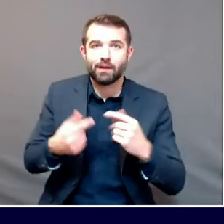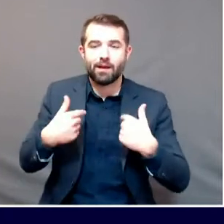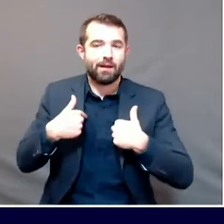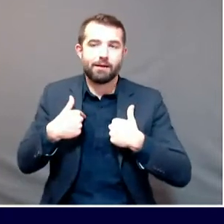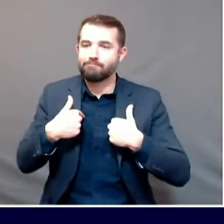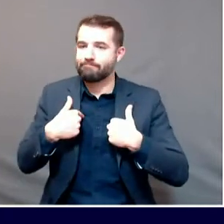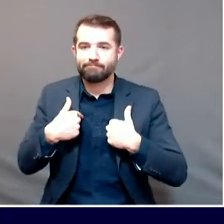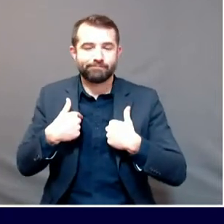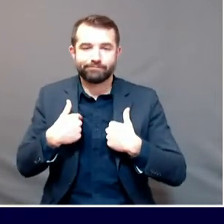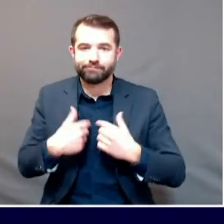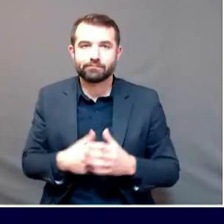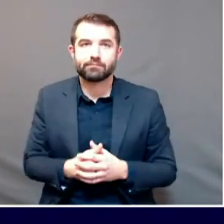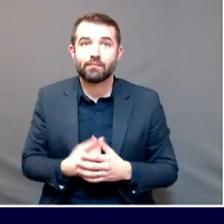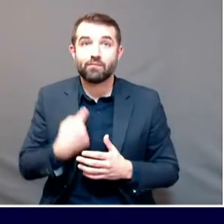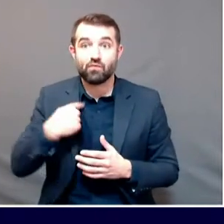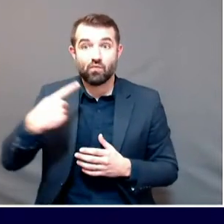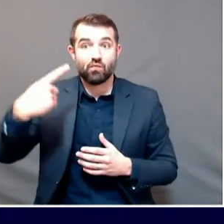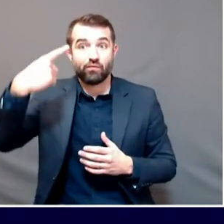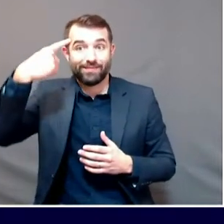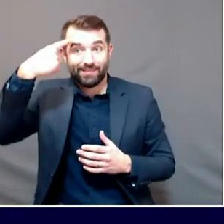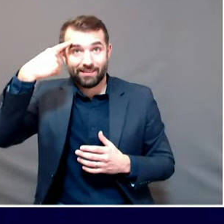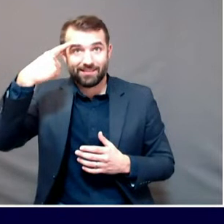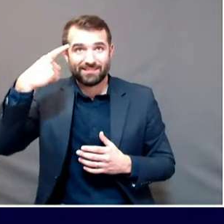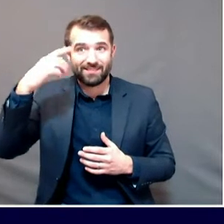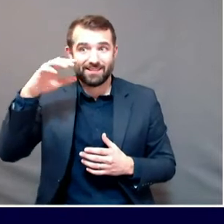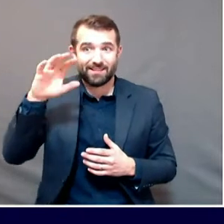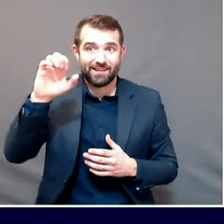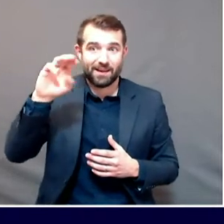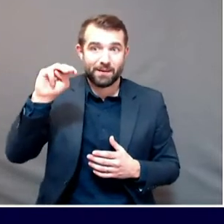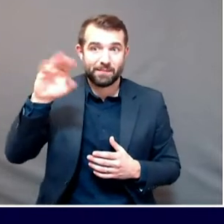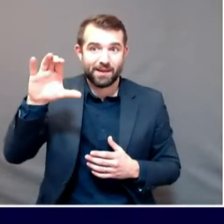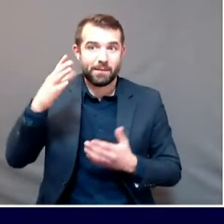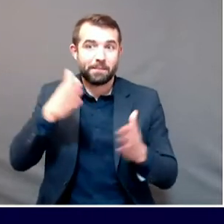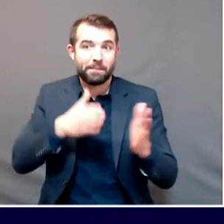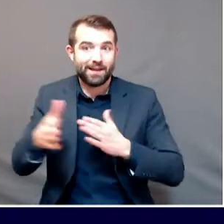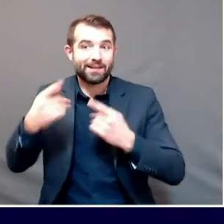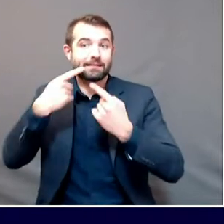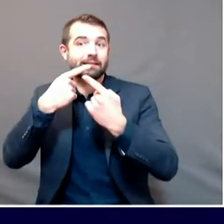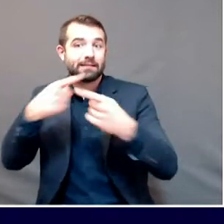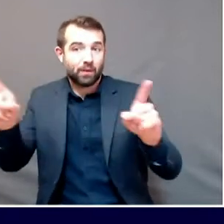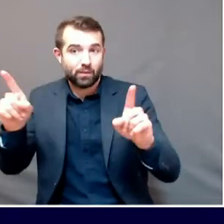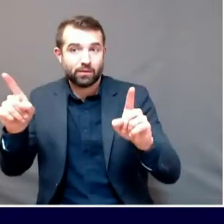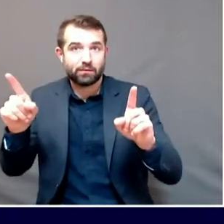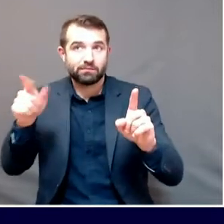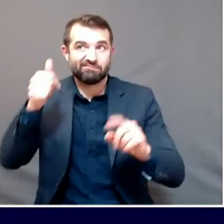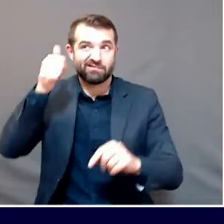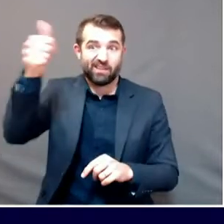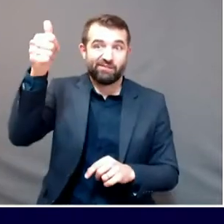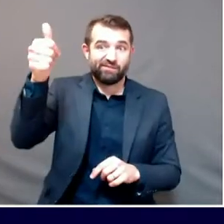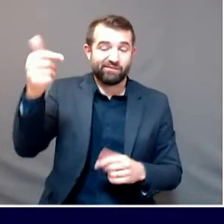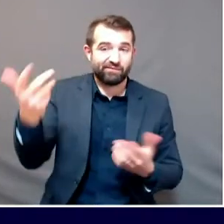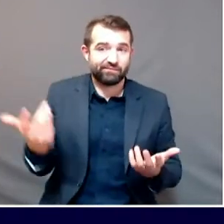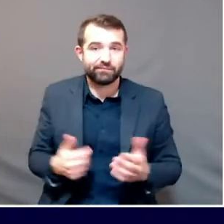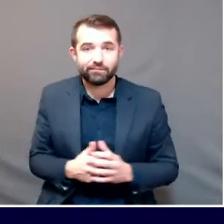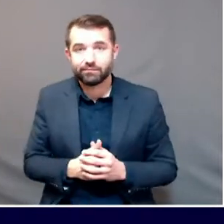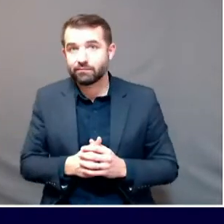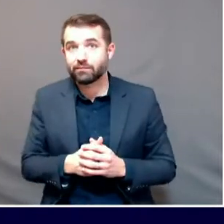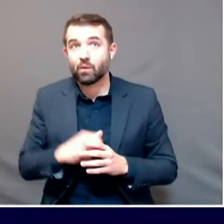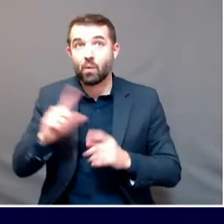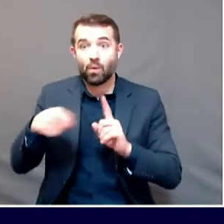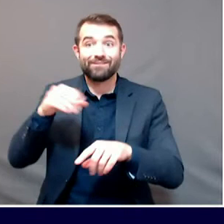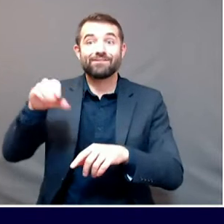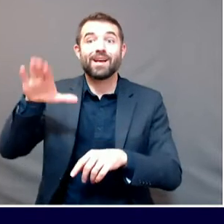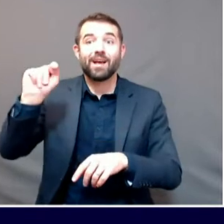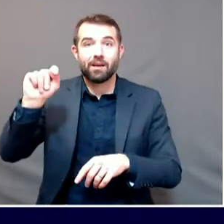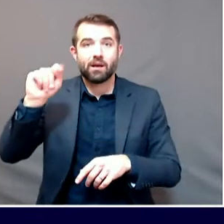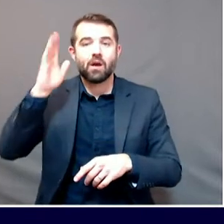that EMMC may be putting that out. If I'm wrong on that, then I'm wrong on that, and we can get you the number once our teams have had a chance to